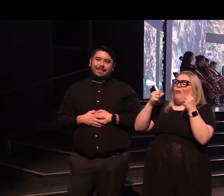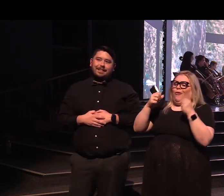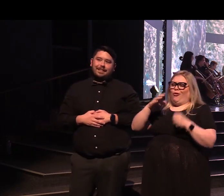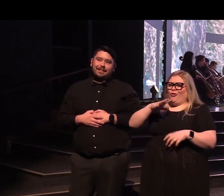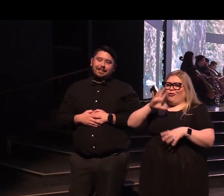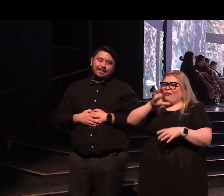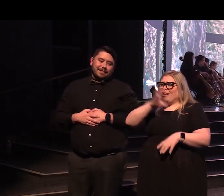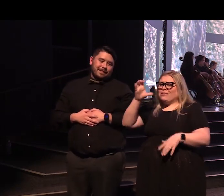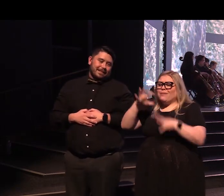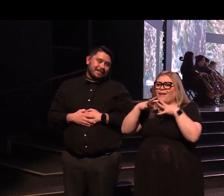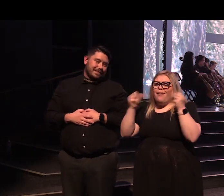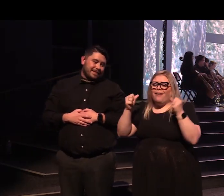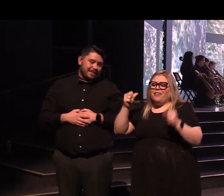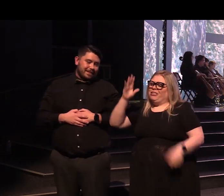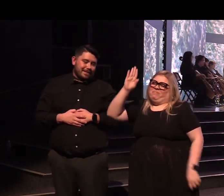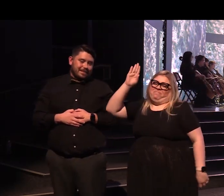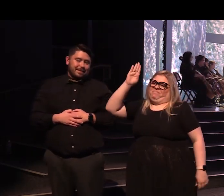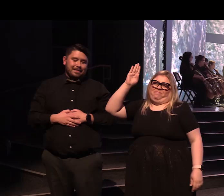kid never